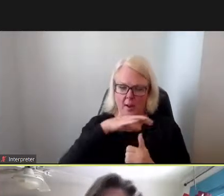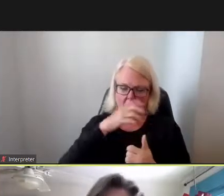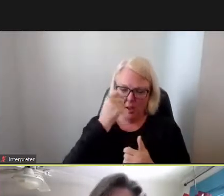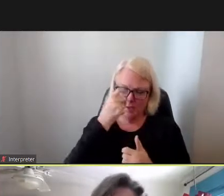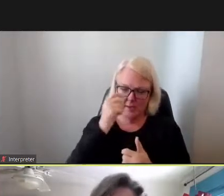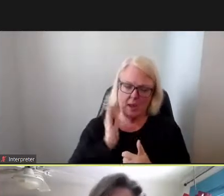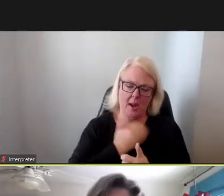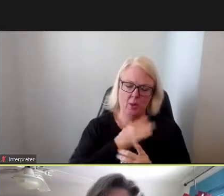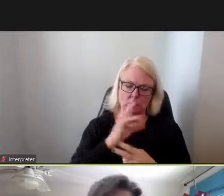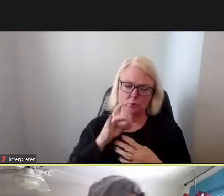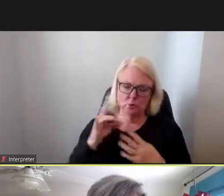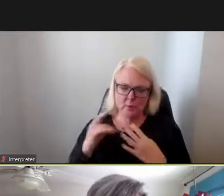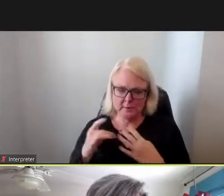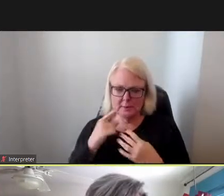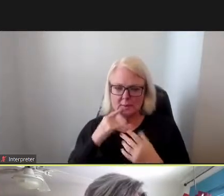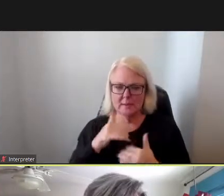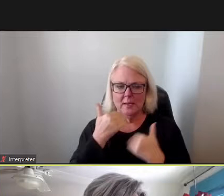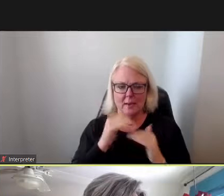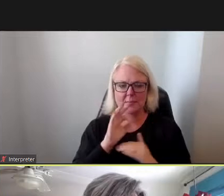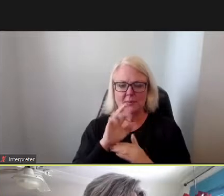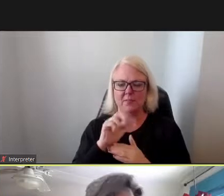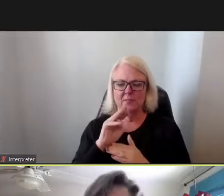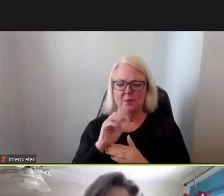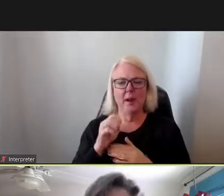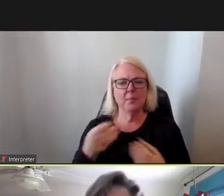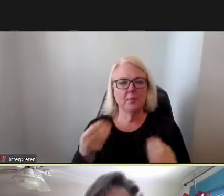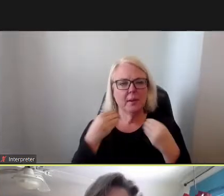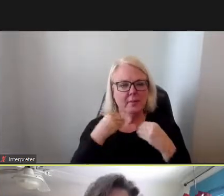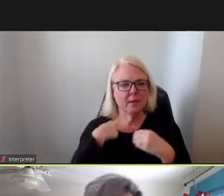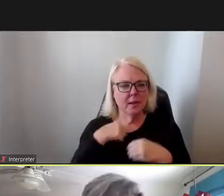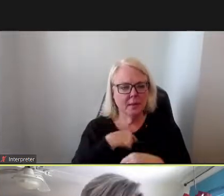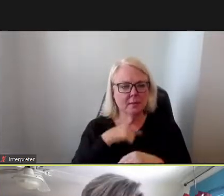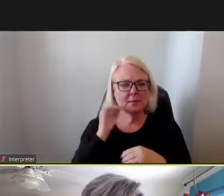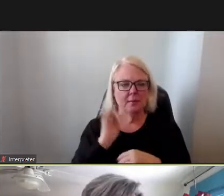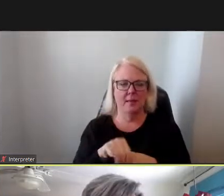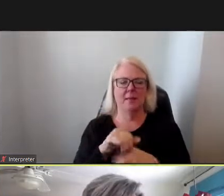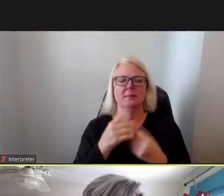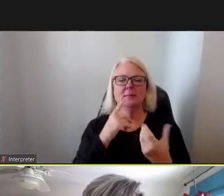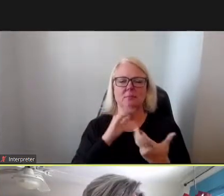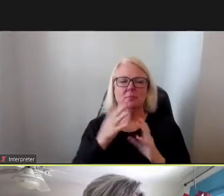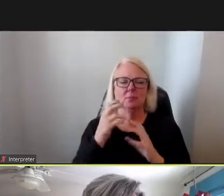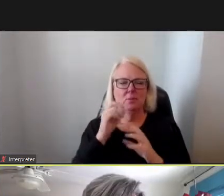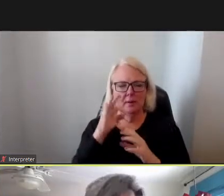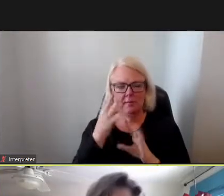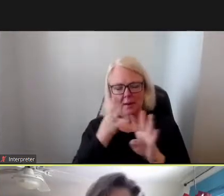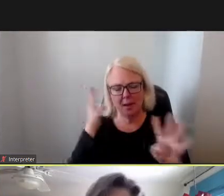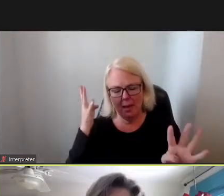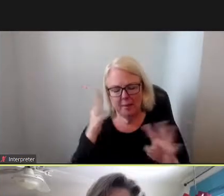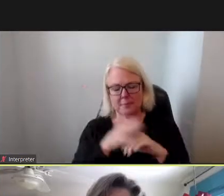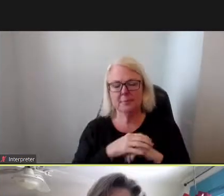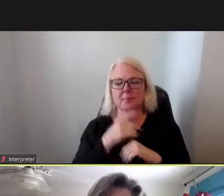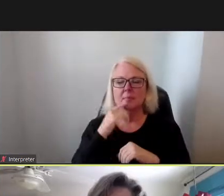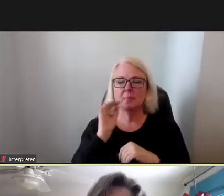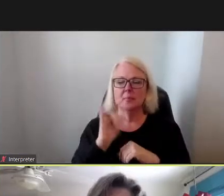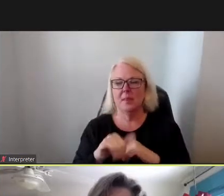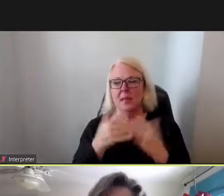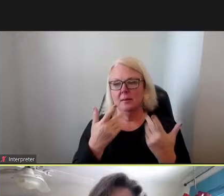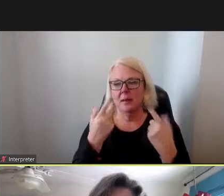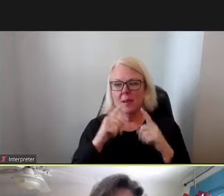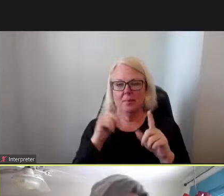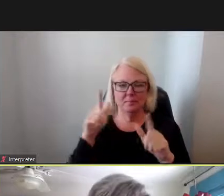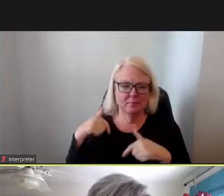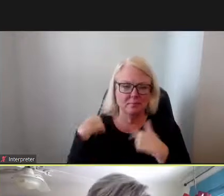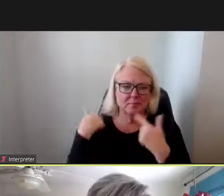the very limited frame that we've been presented with, that's the rhetoric of the line. This is a phenomenon that we